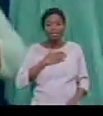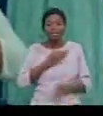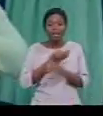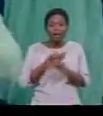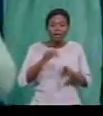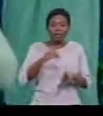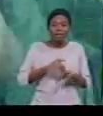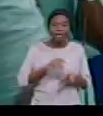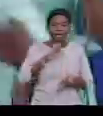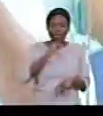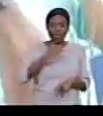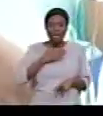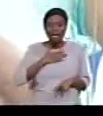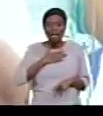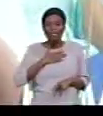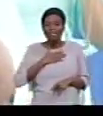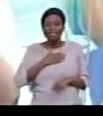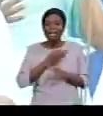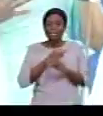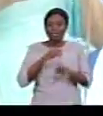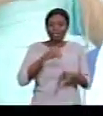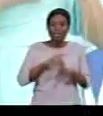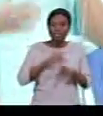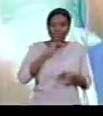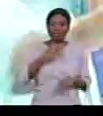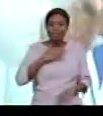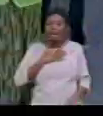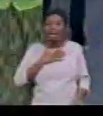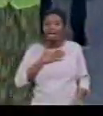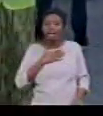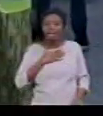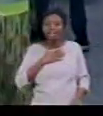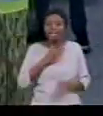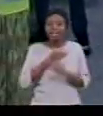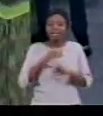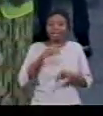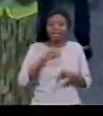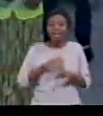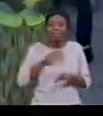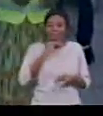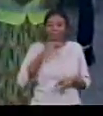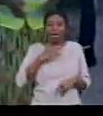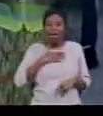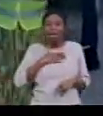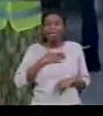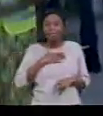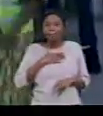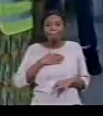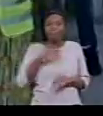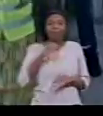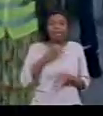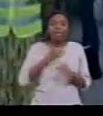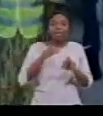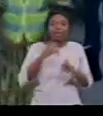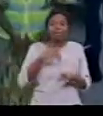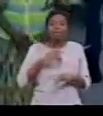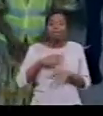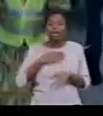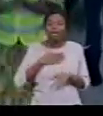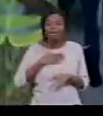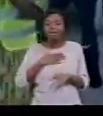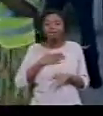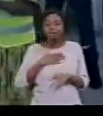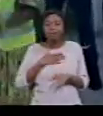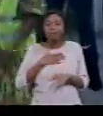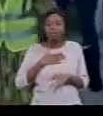is mine. Freedom is mine. In Jesus' name. In Jesus' name.